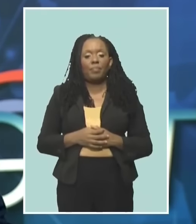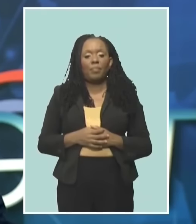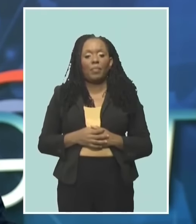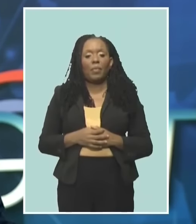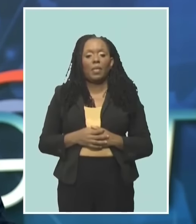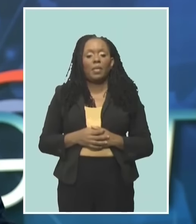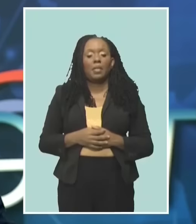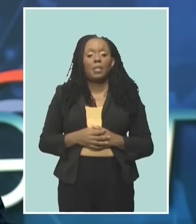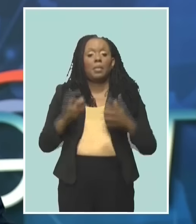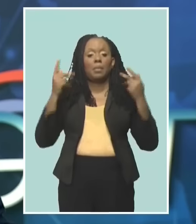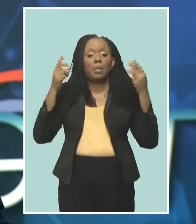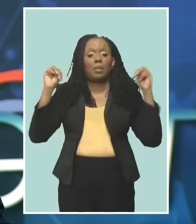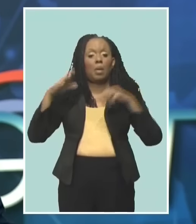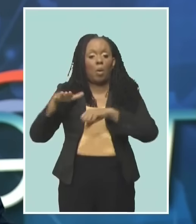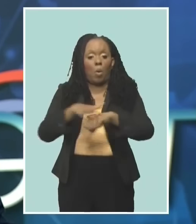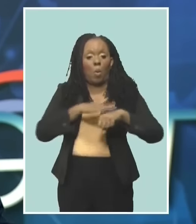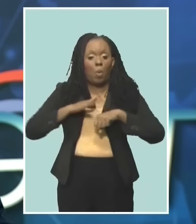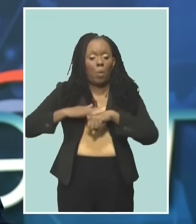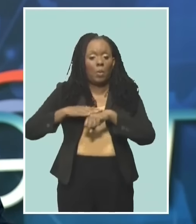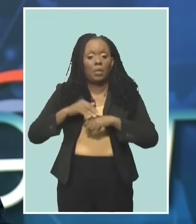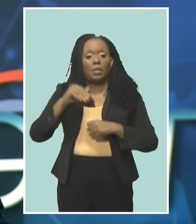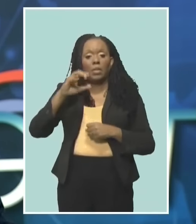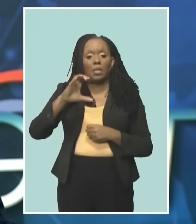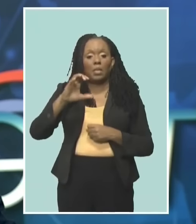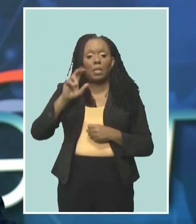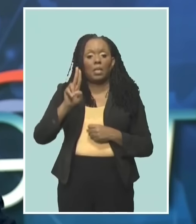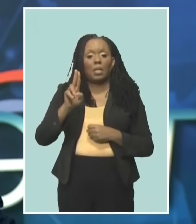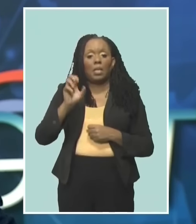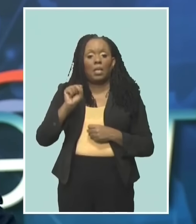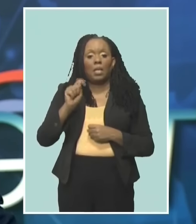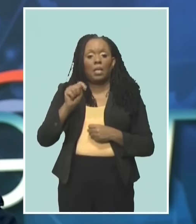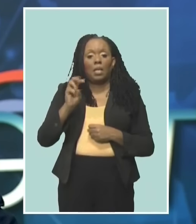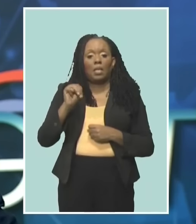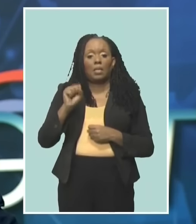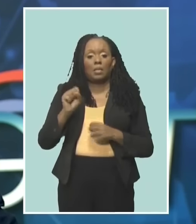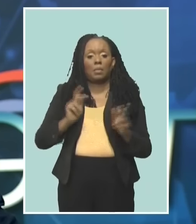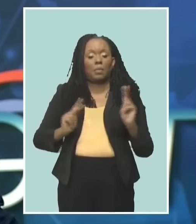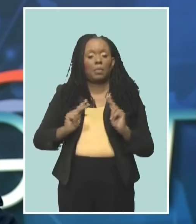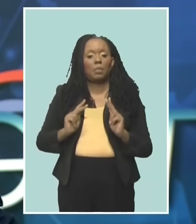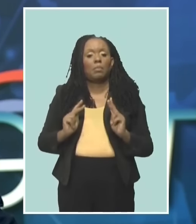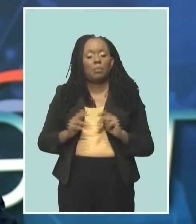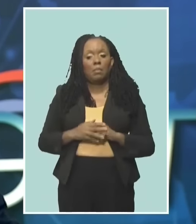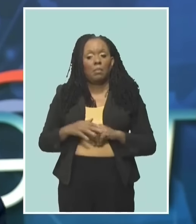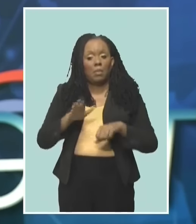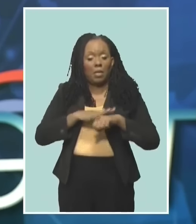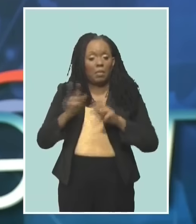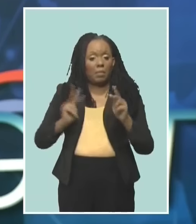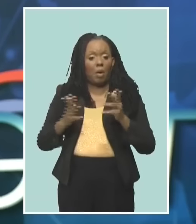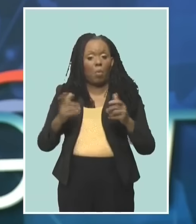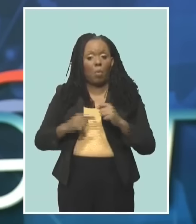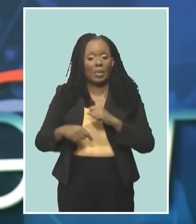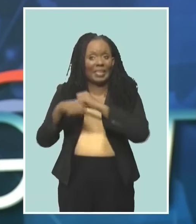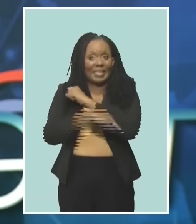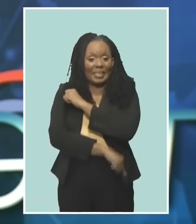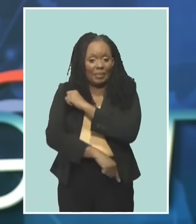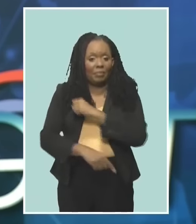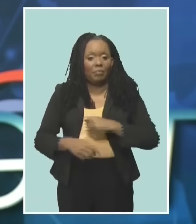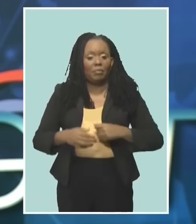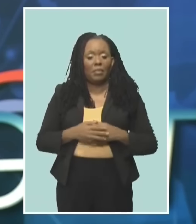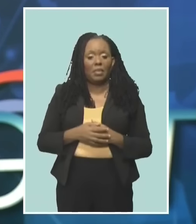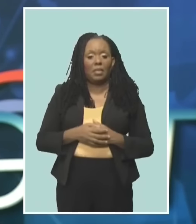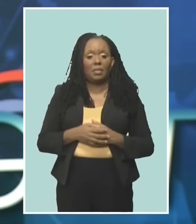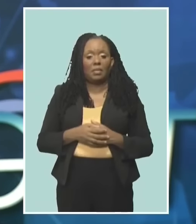Meanwhile, Ms. Motley is warning customs officers to be wary of customers seeking to cheat the system. And the delighted Sir